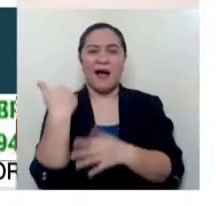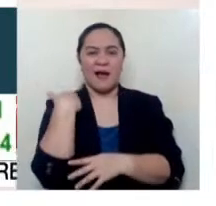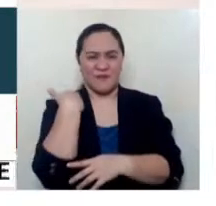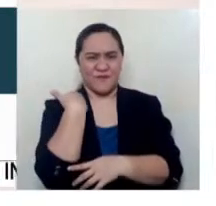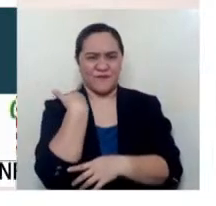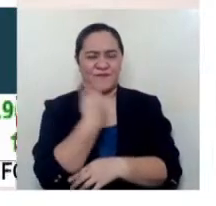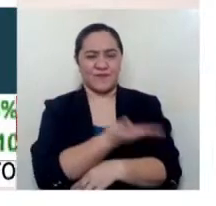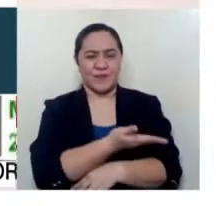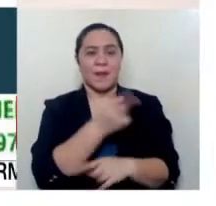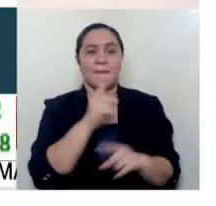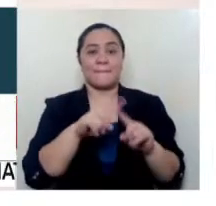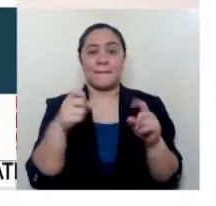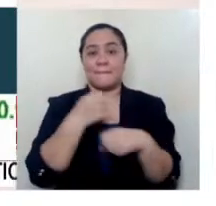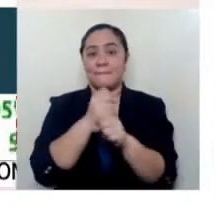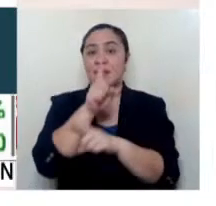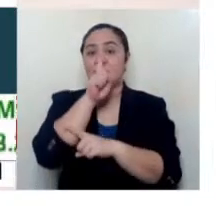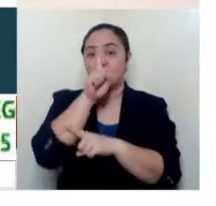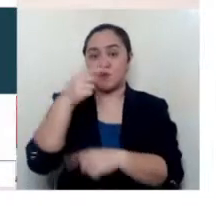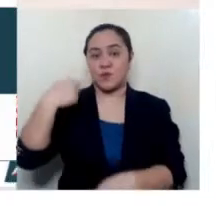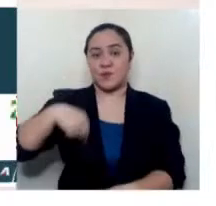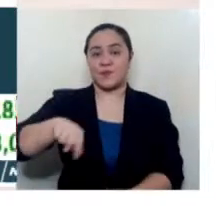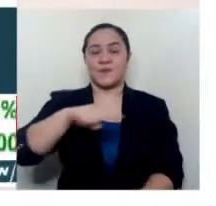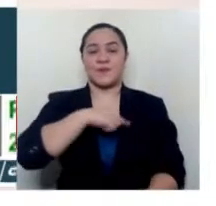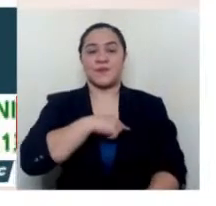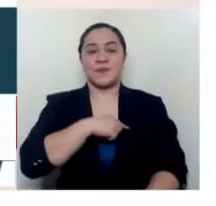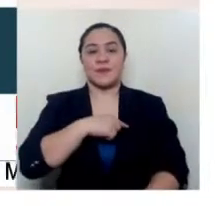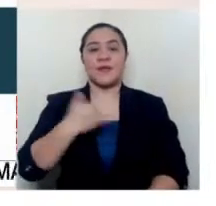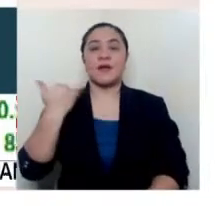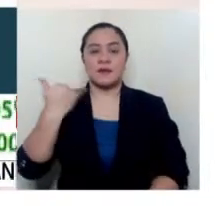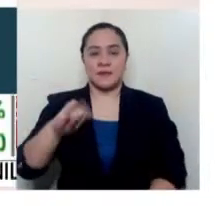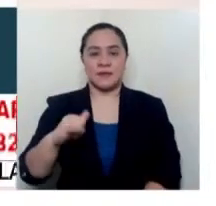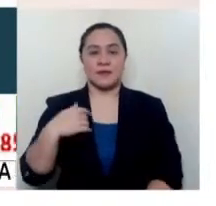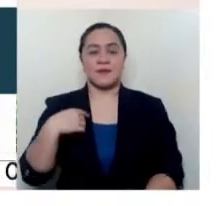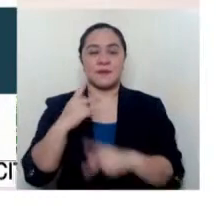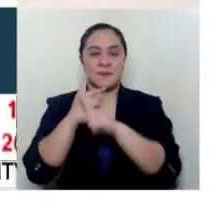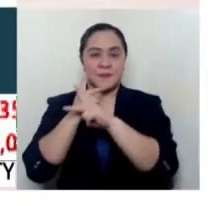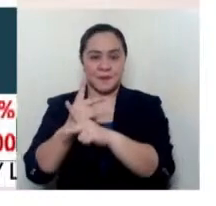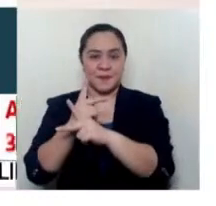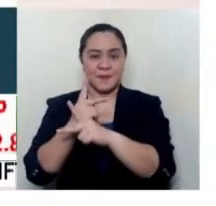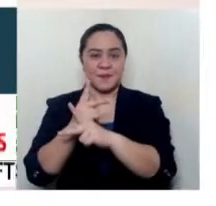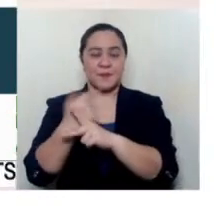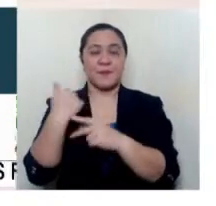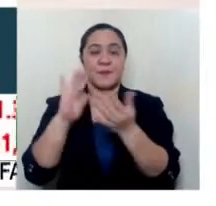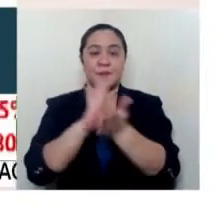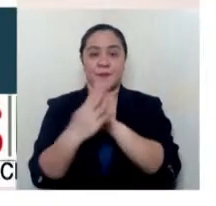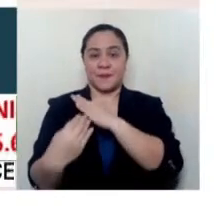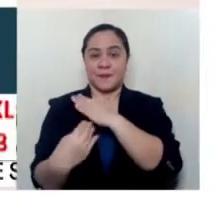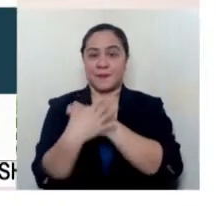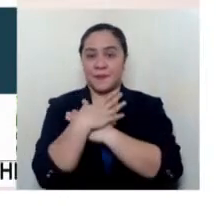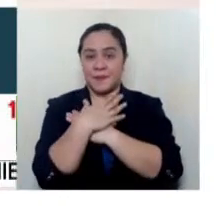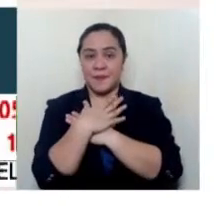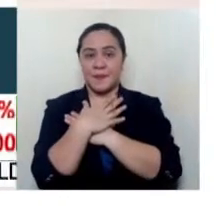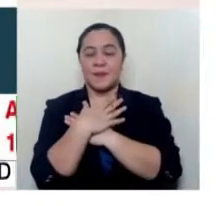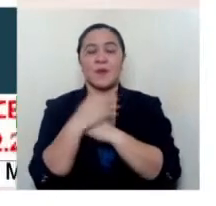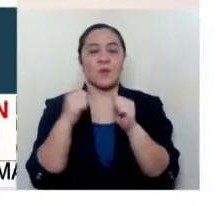to make sure that we will be protected from, you know, getting infected with the virus. And therefore, there